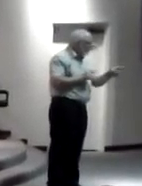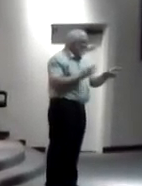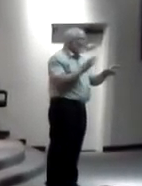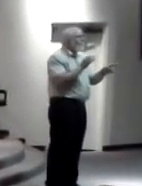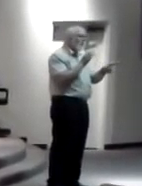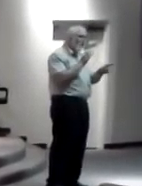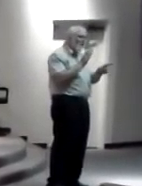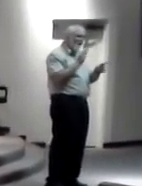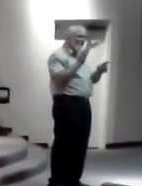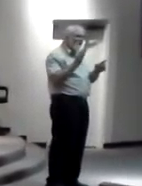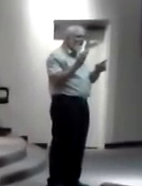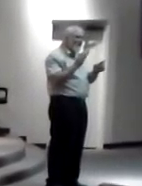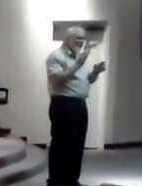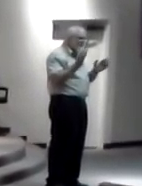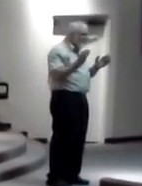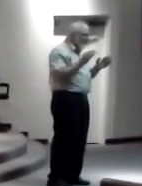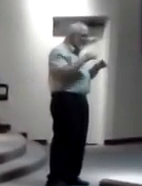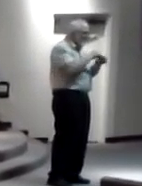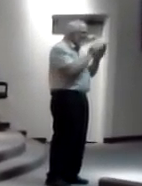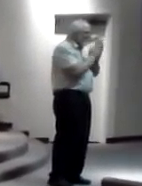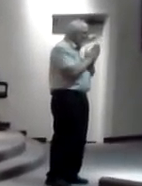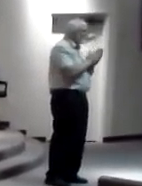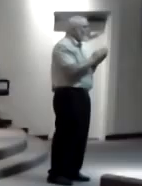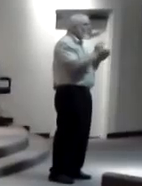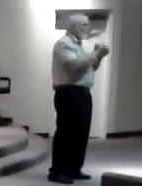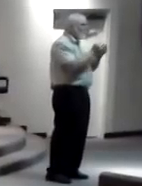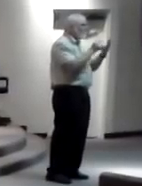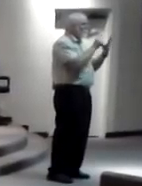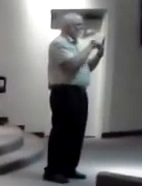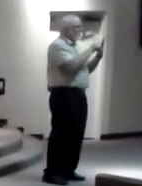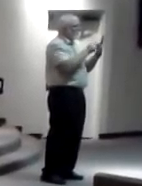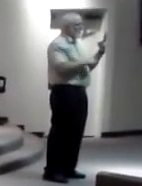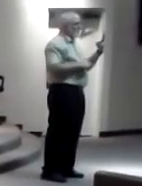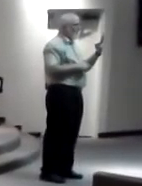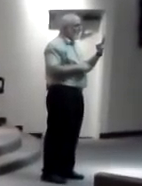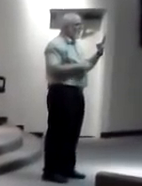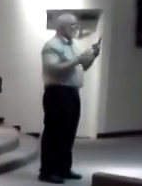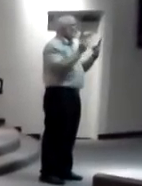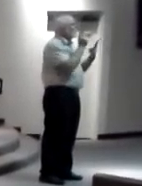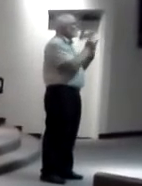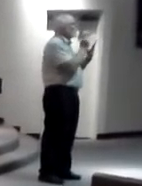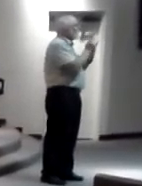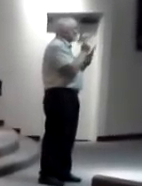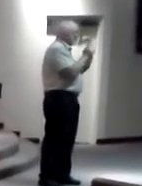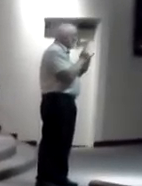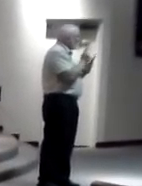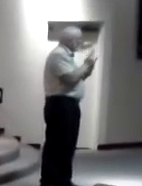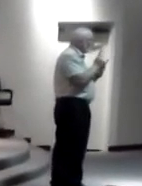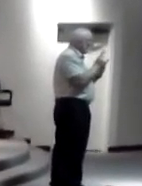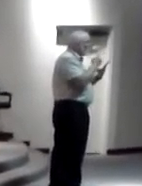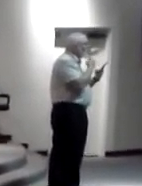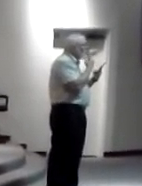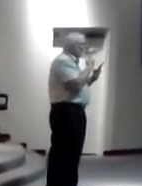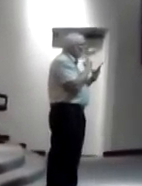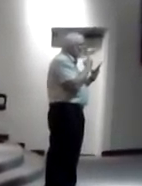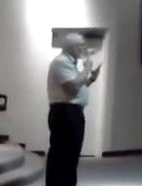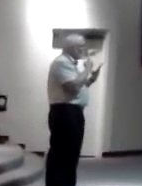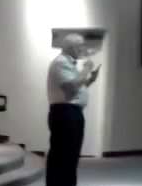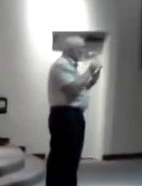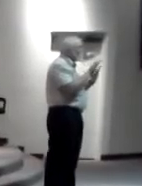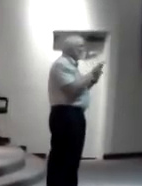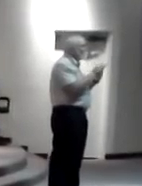to prayer to season your life with salt. Number two on that is be careful who you talk